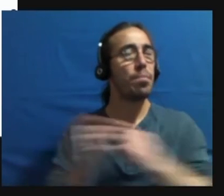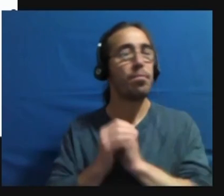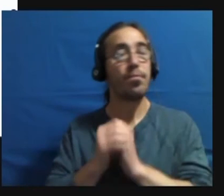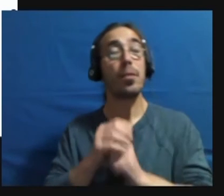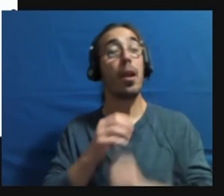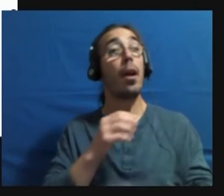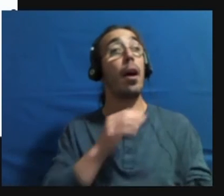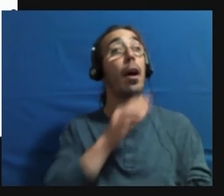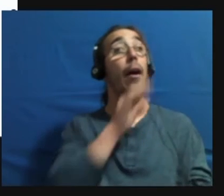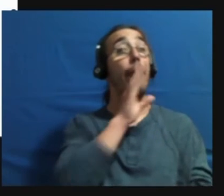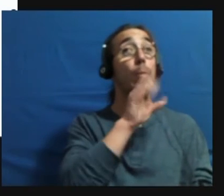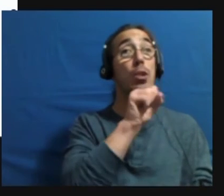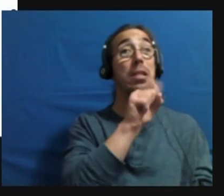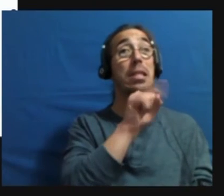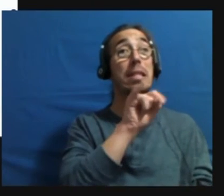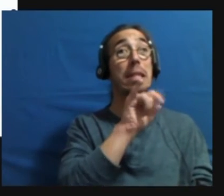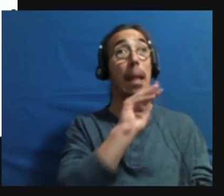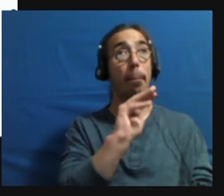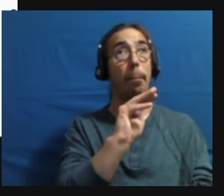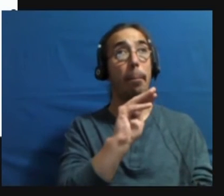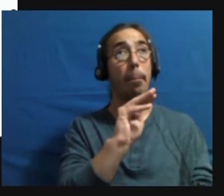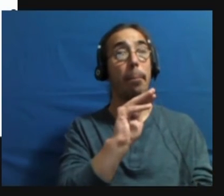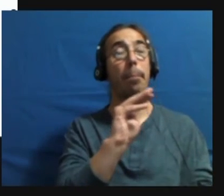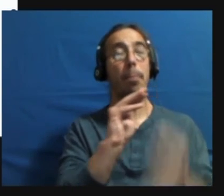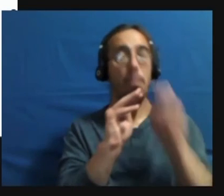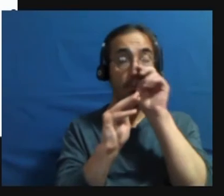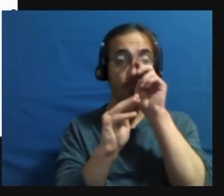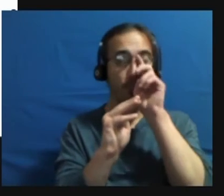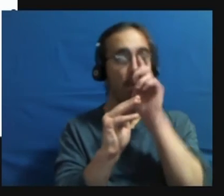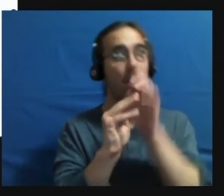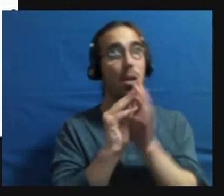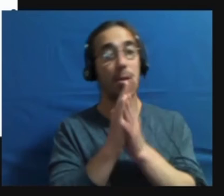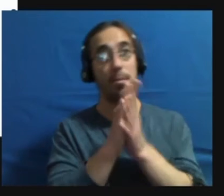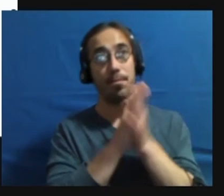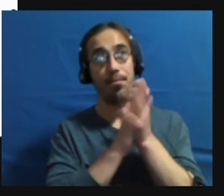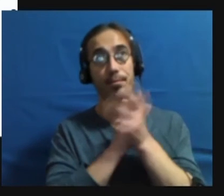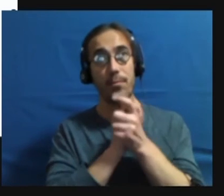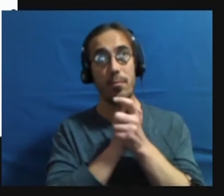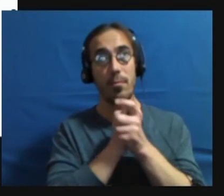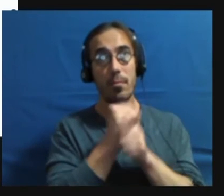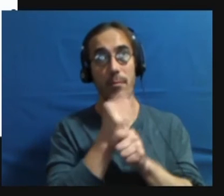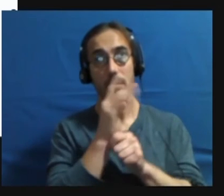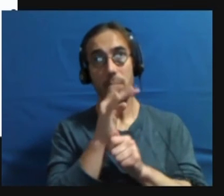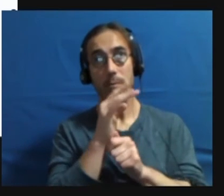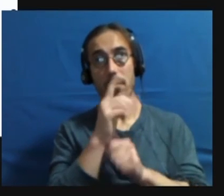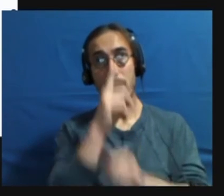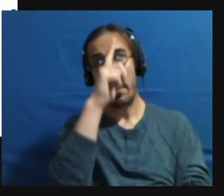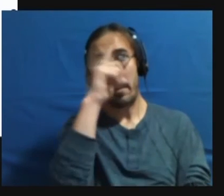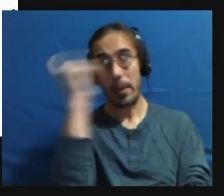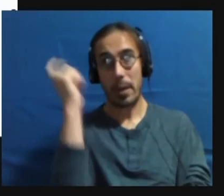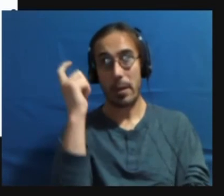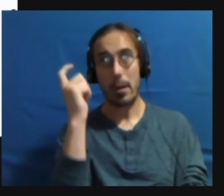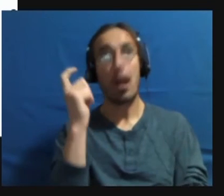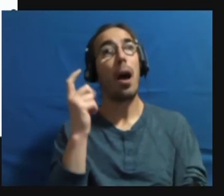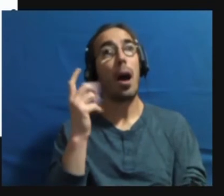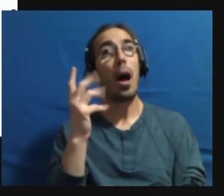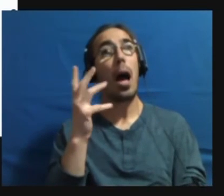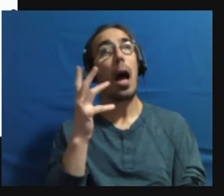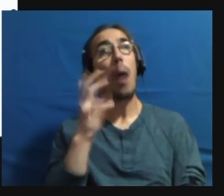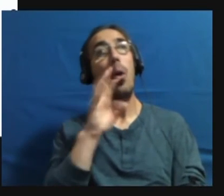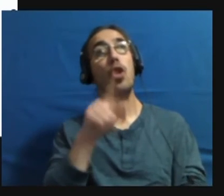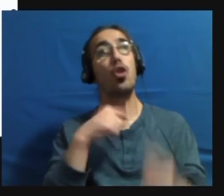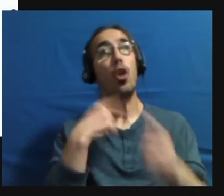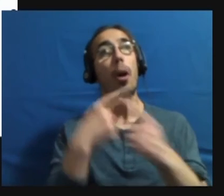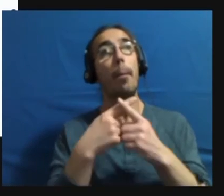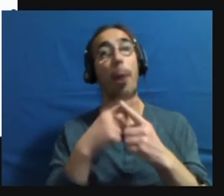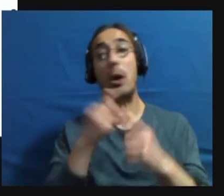kind of towards the tail end of this question because I want to just start off talking about the greater question of Stims